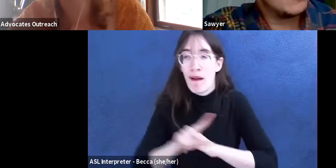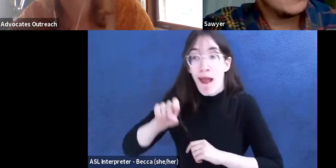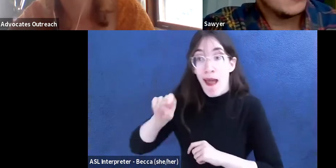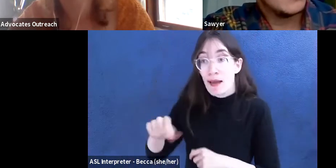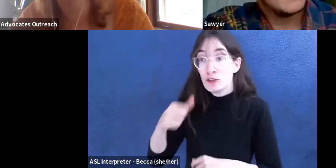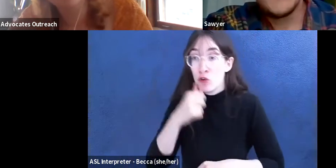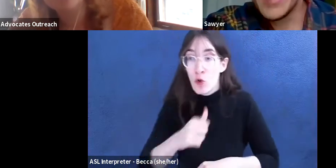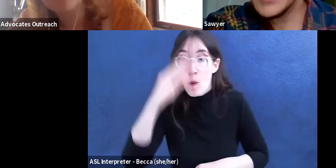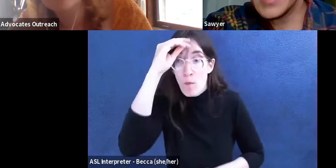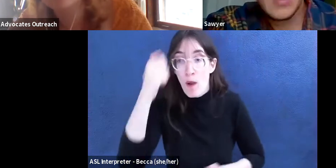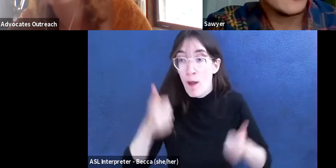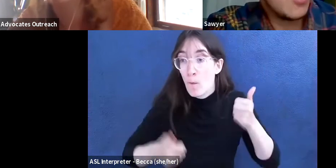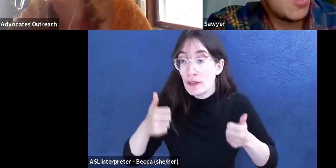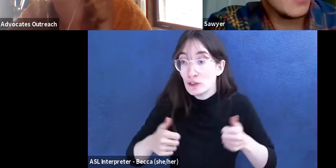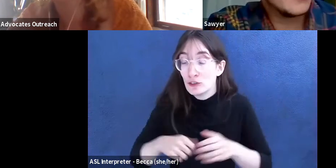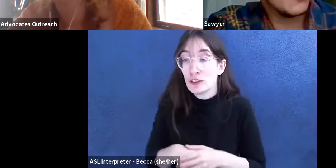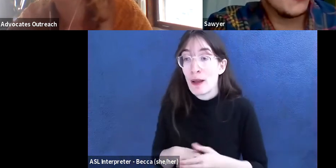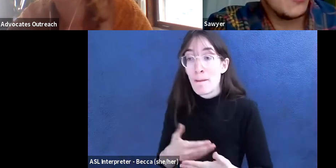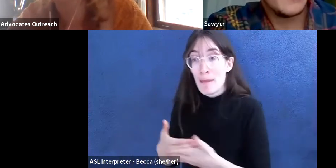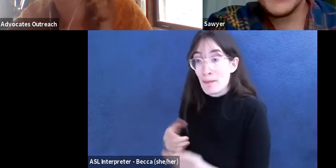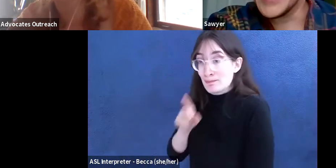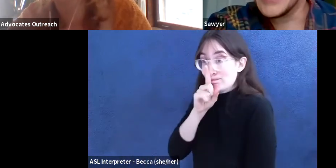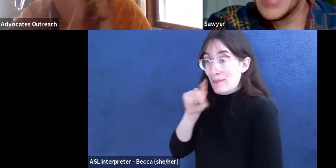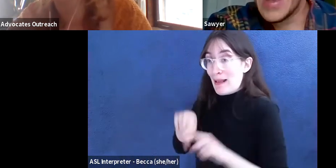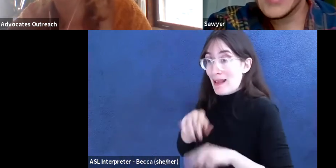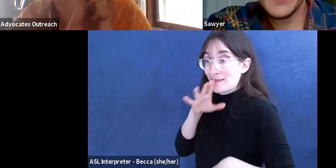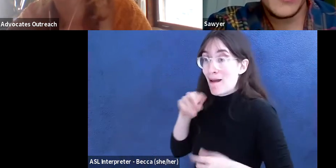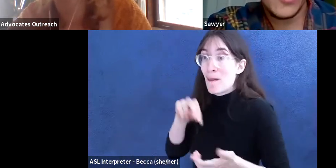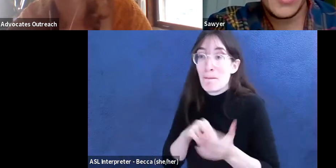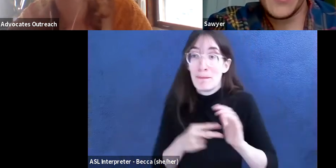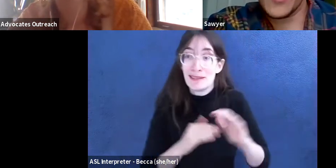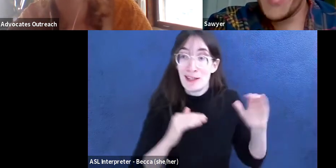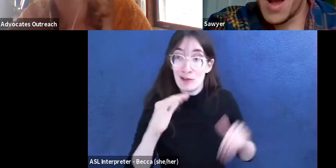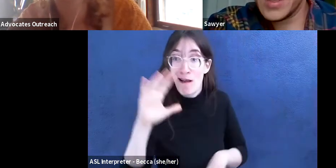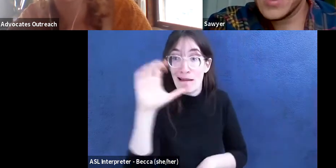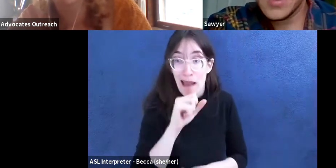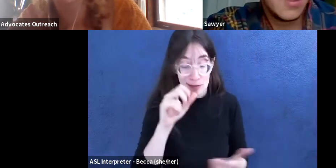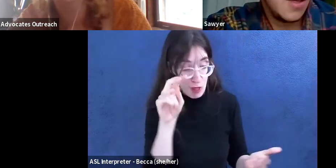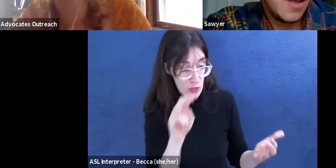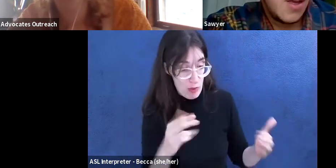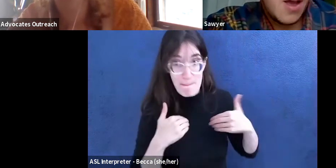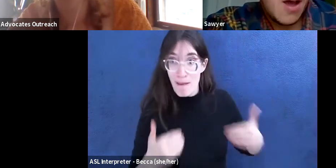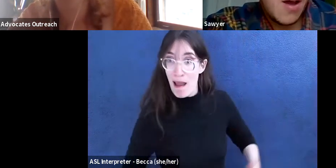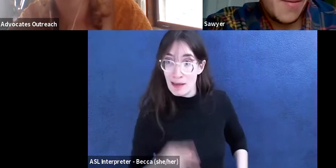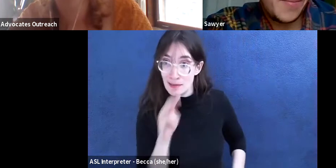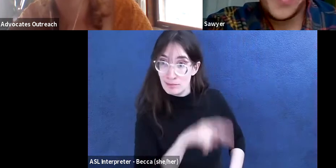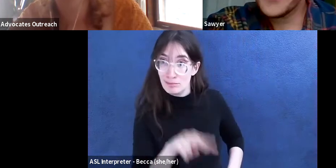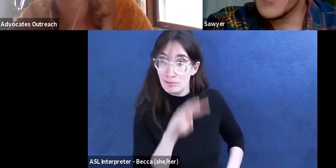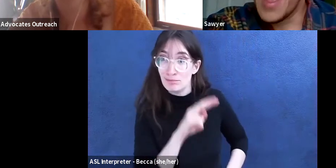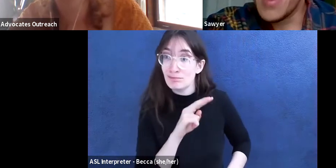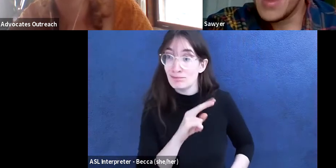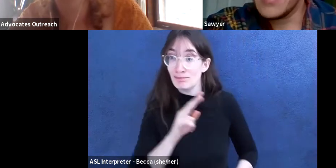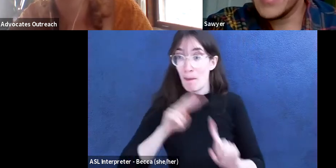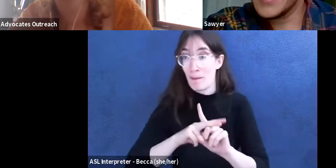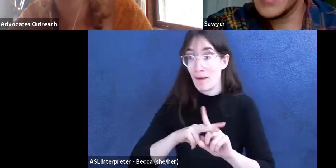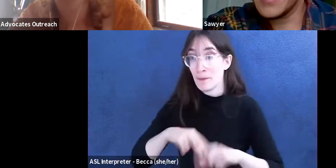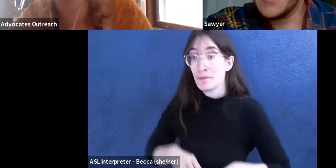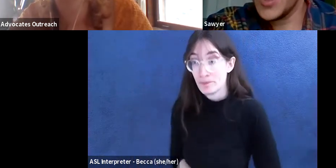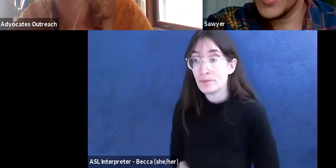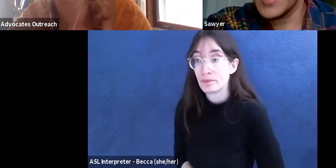these talking tips that we've gone through, or like, comments, questions, or like